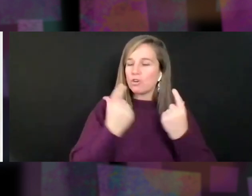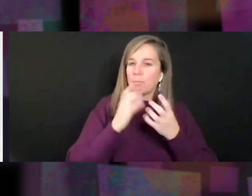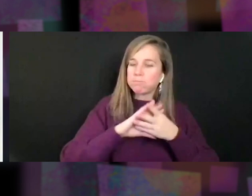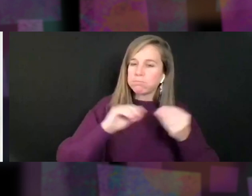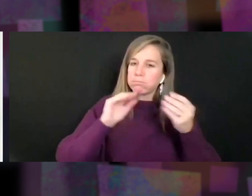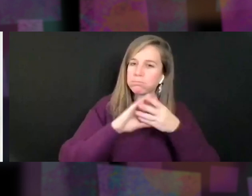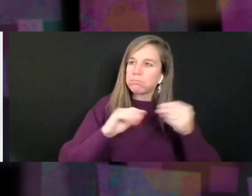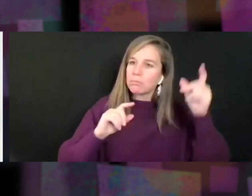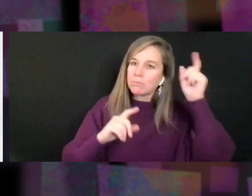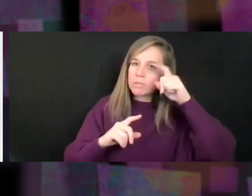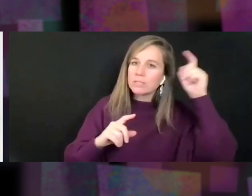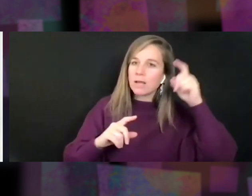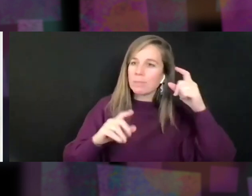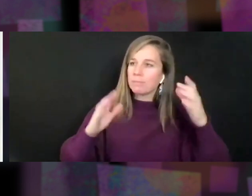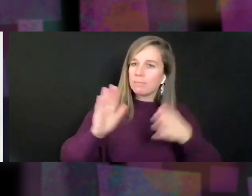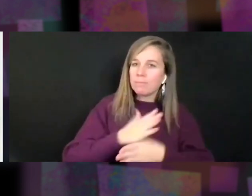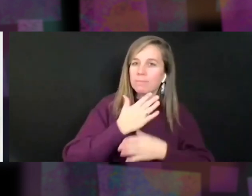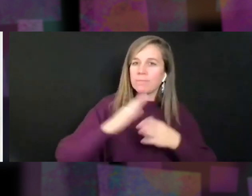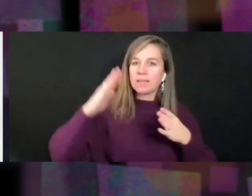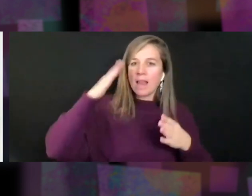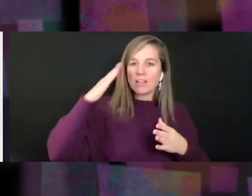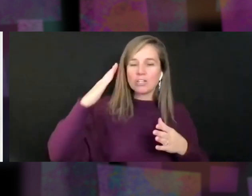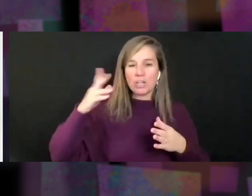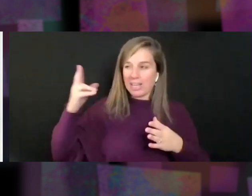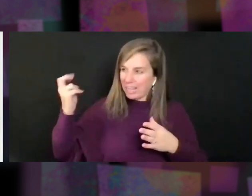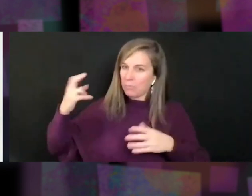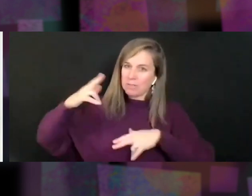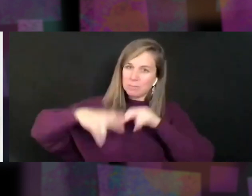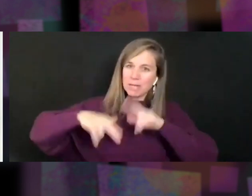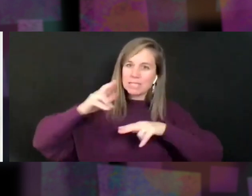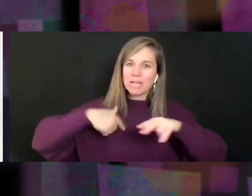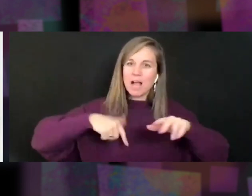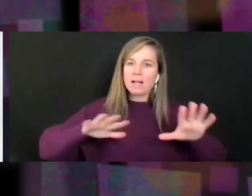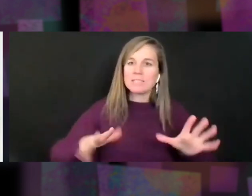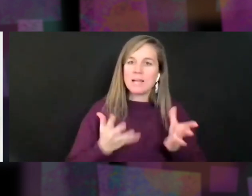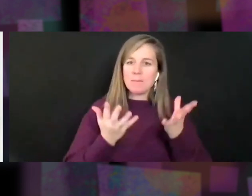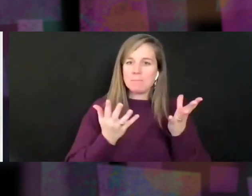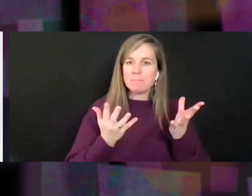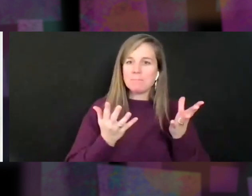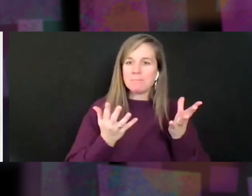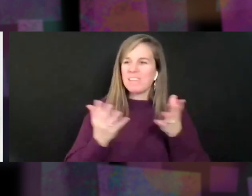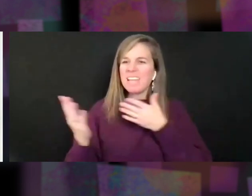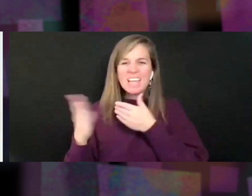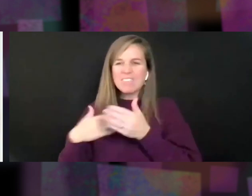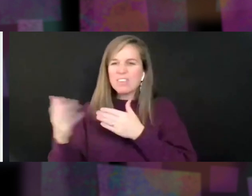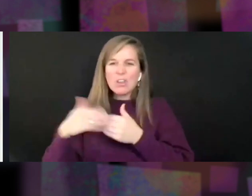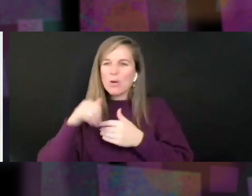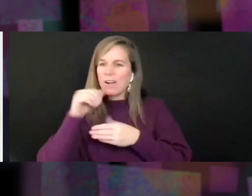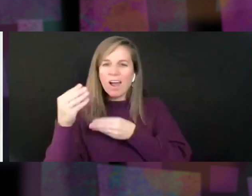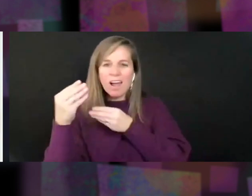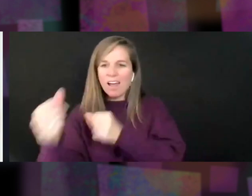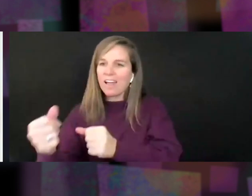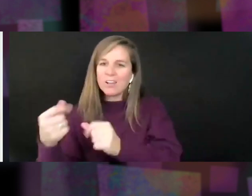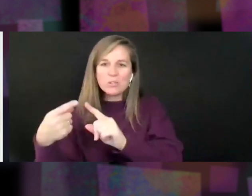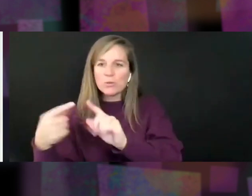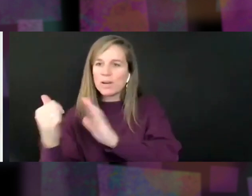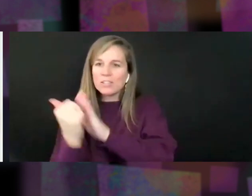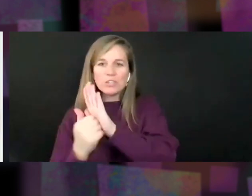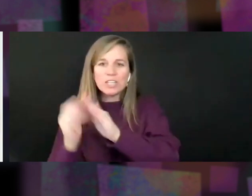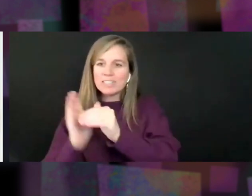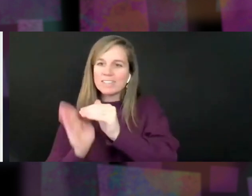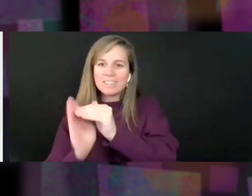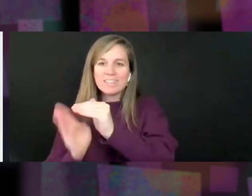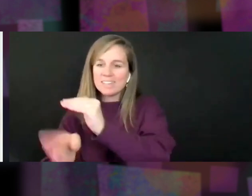community. And while inefficient, something much greater was at work. And since he's passed to the ancestral realm, I'm